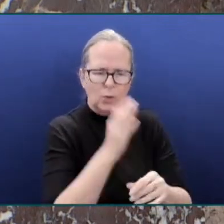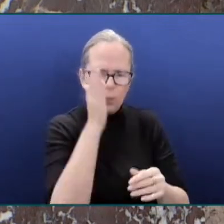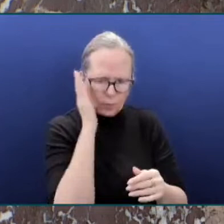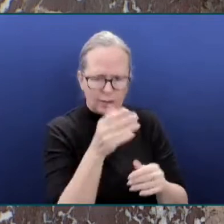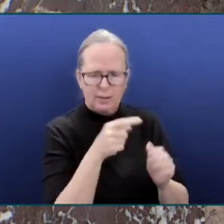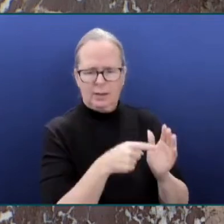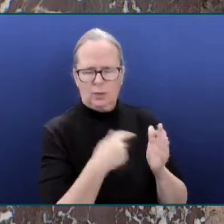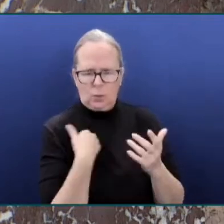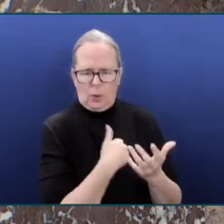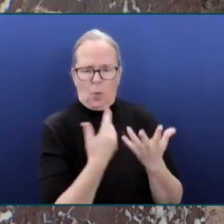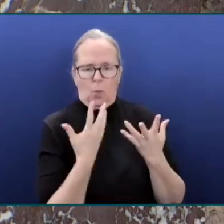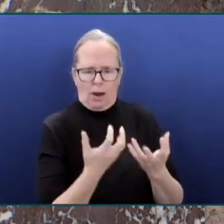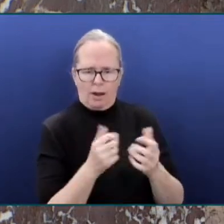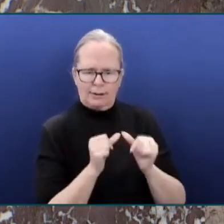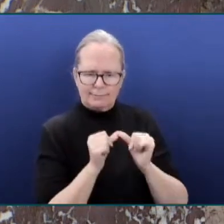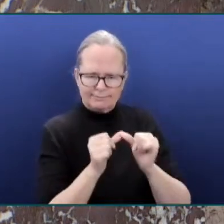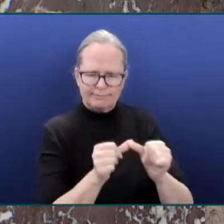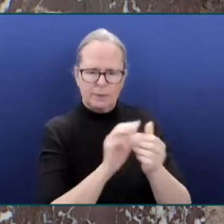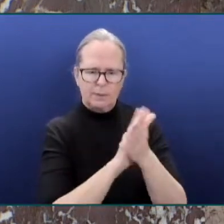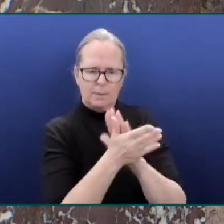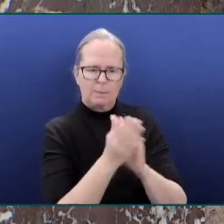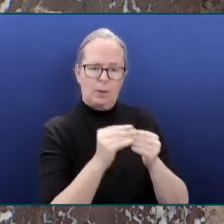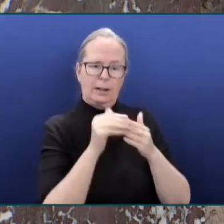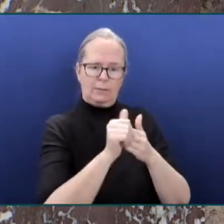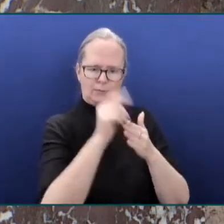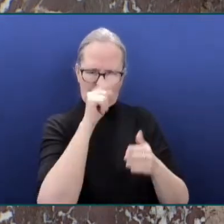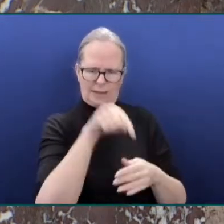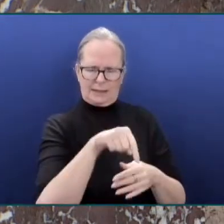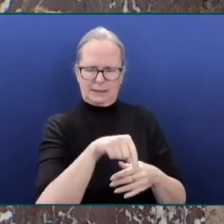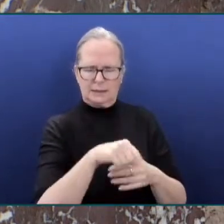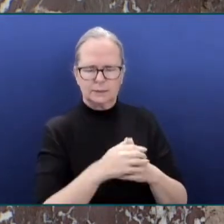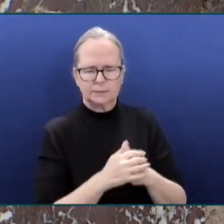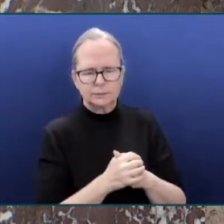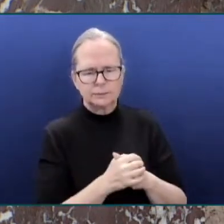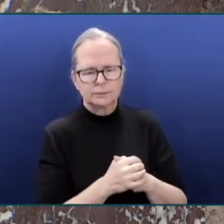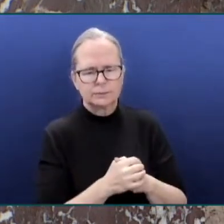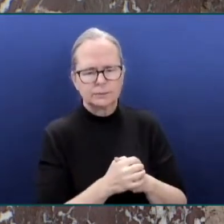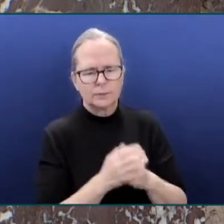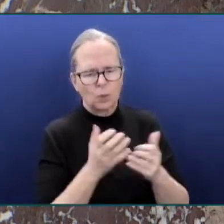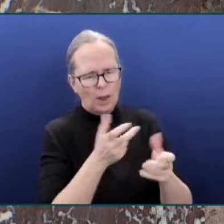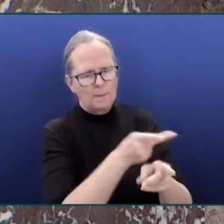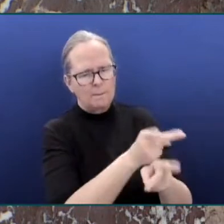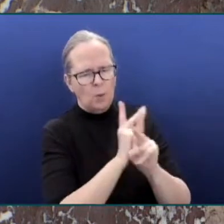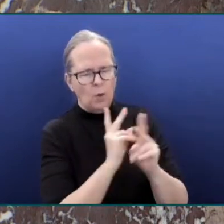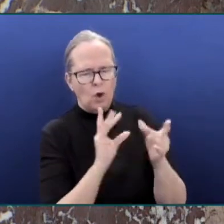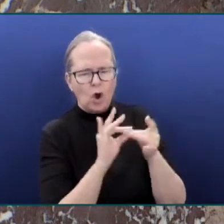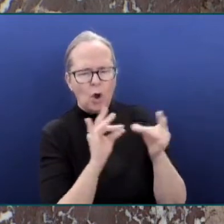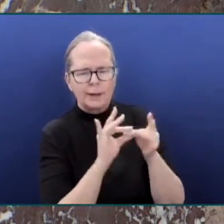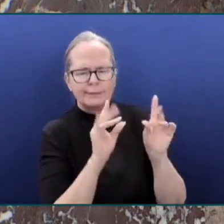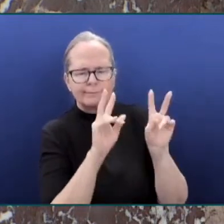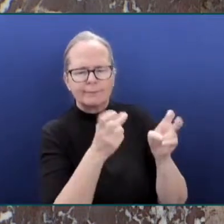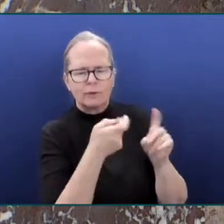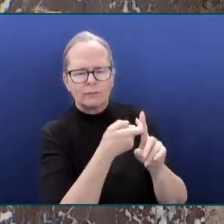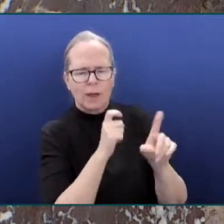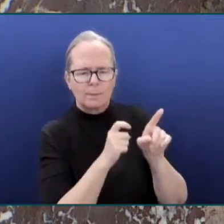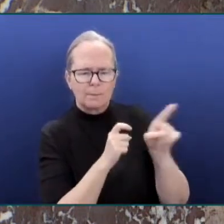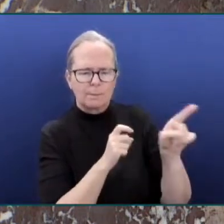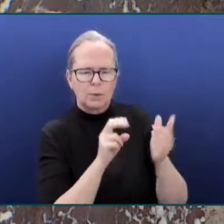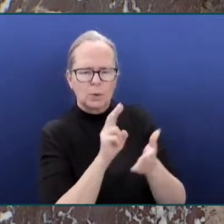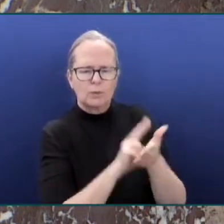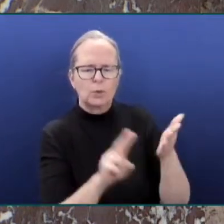simply close by quoting the professor at the School of Earth and Ocean Sciences at the University of Victoria, Andrew